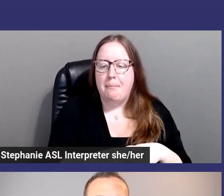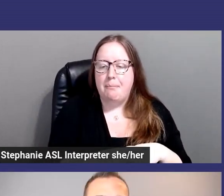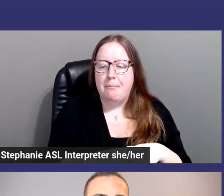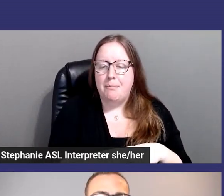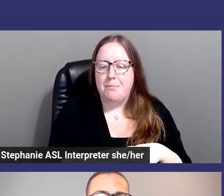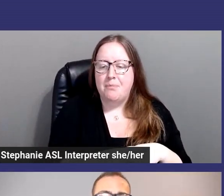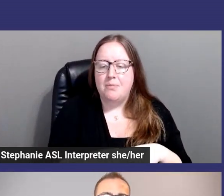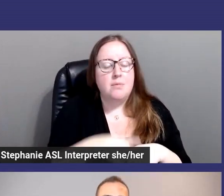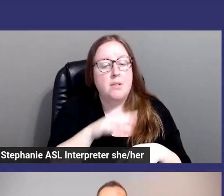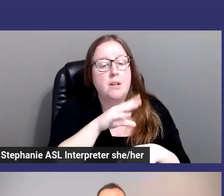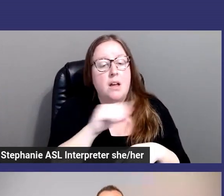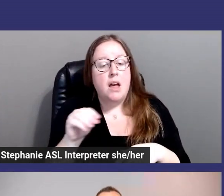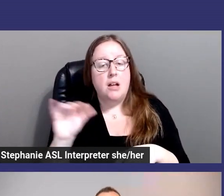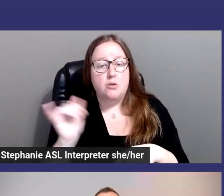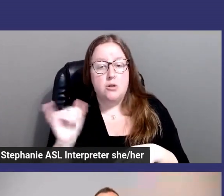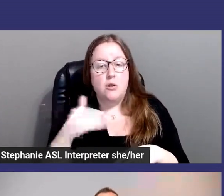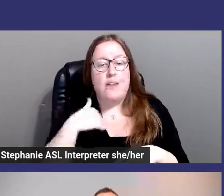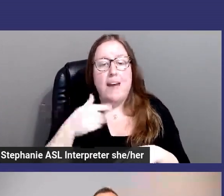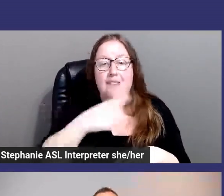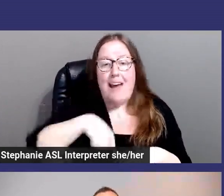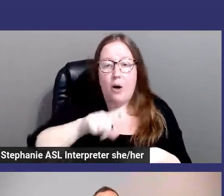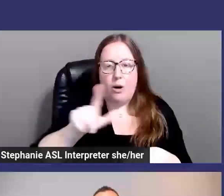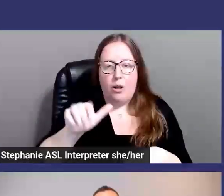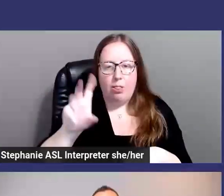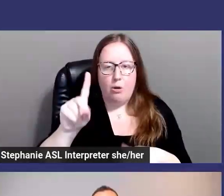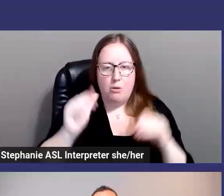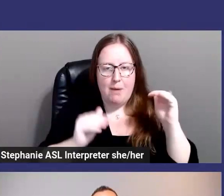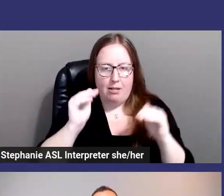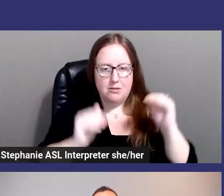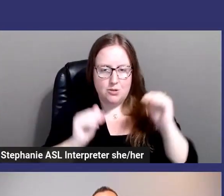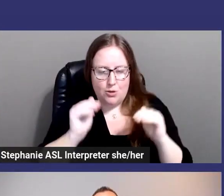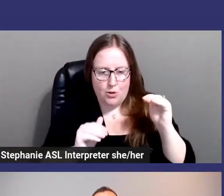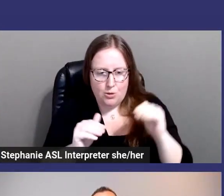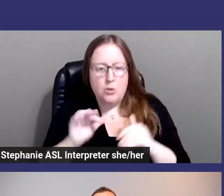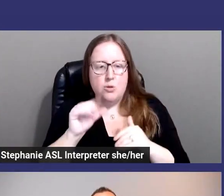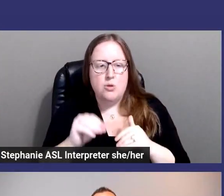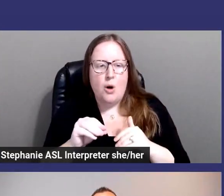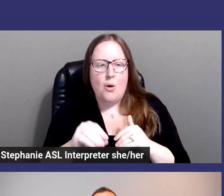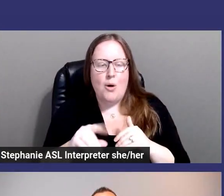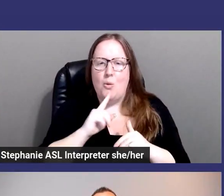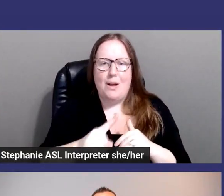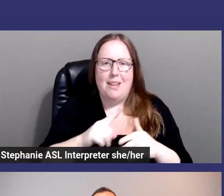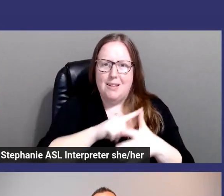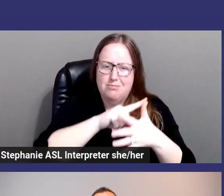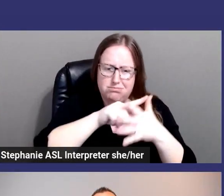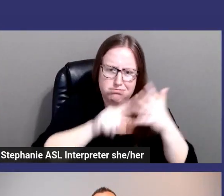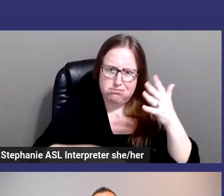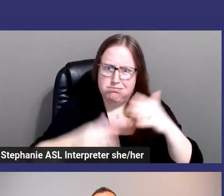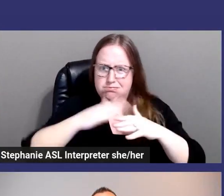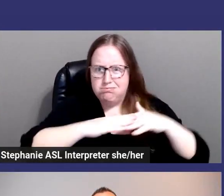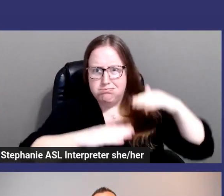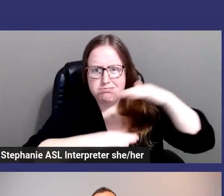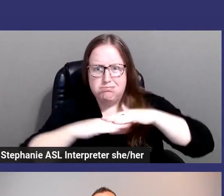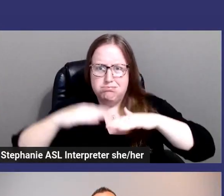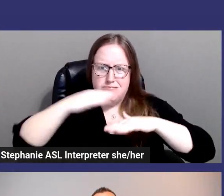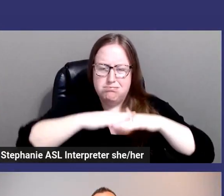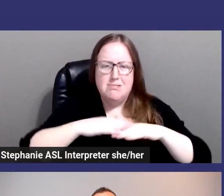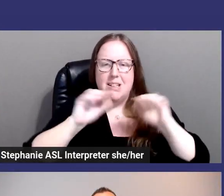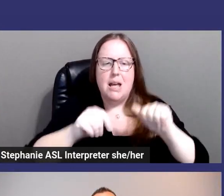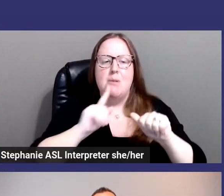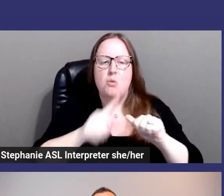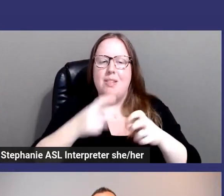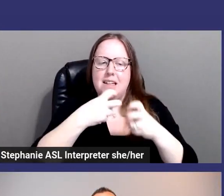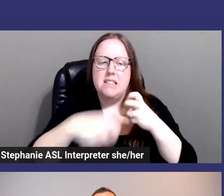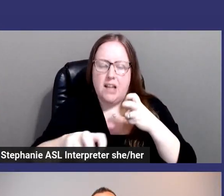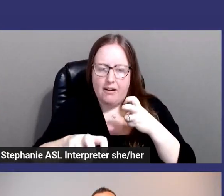And they also have our load balancers in front. So it's like this sandwich of things that can just be really, really